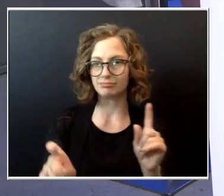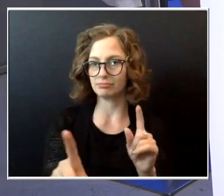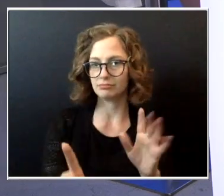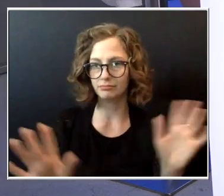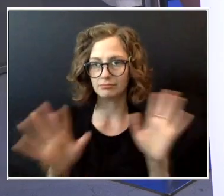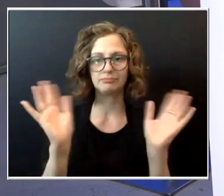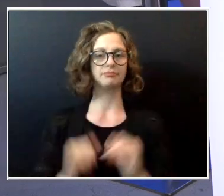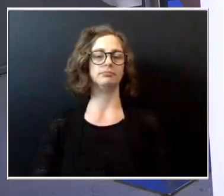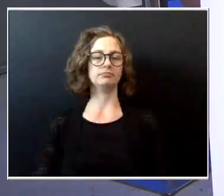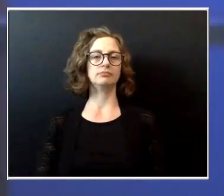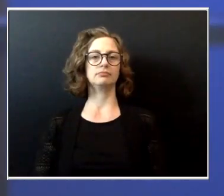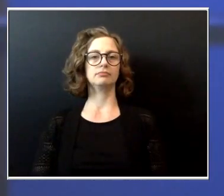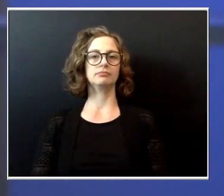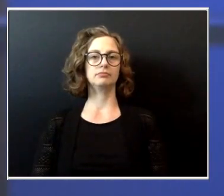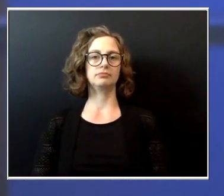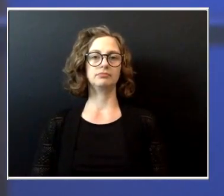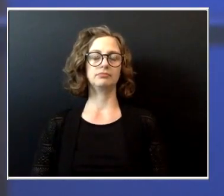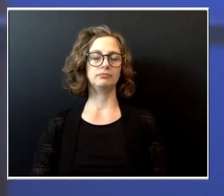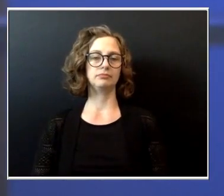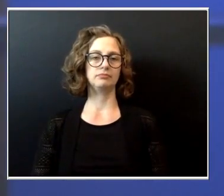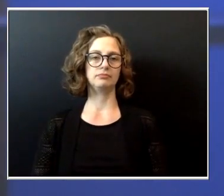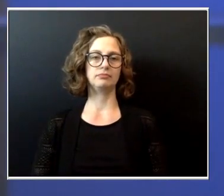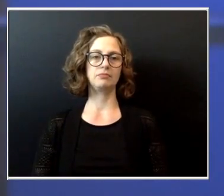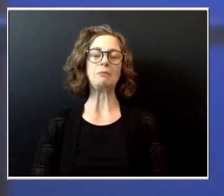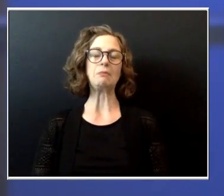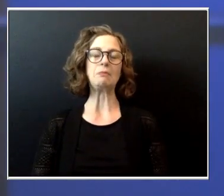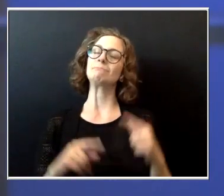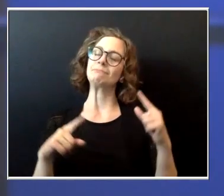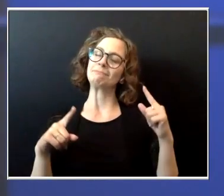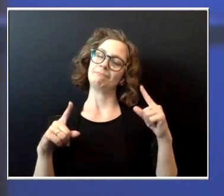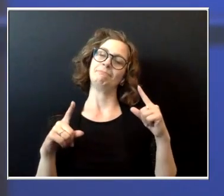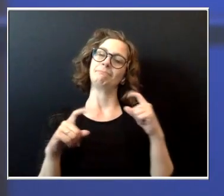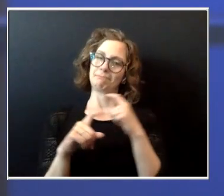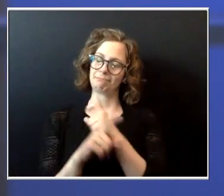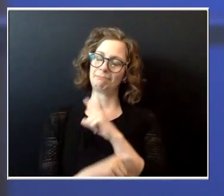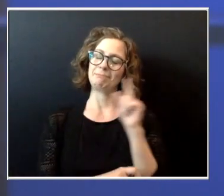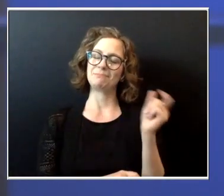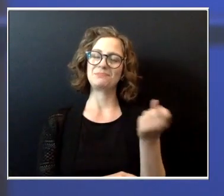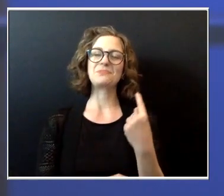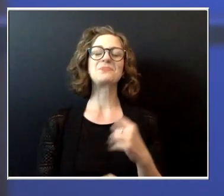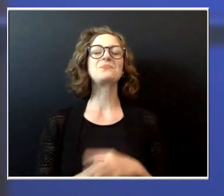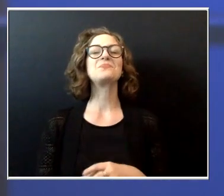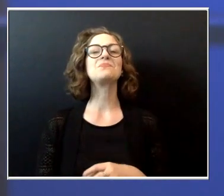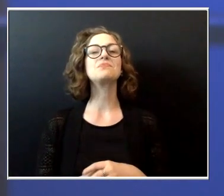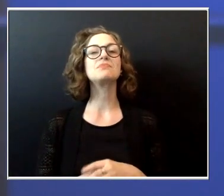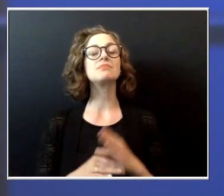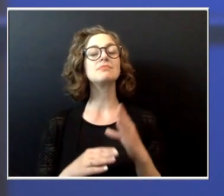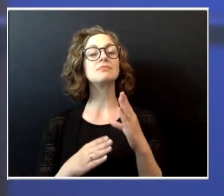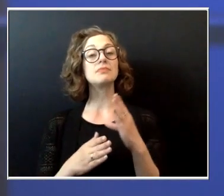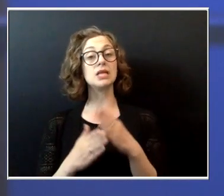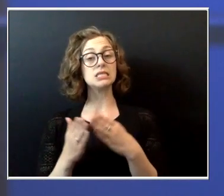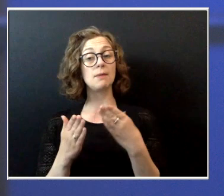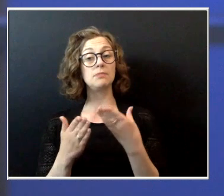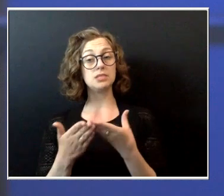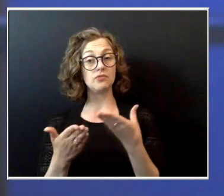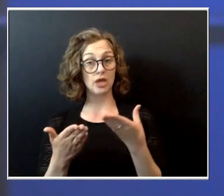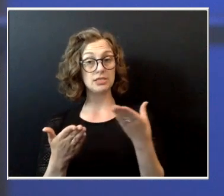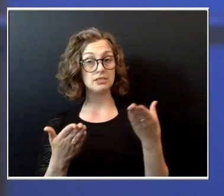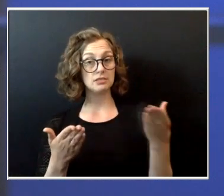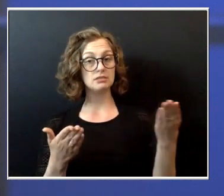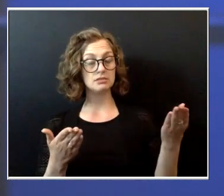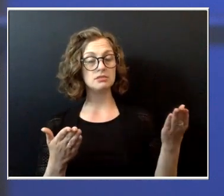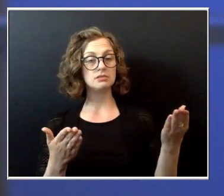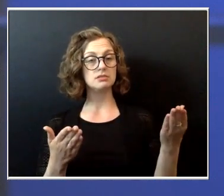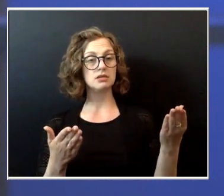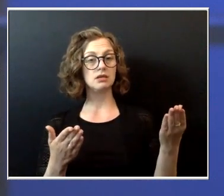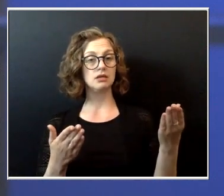Another really, really complicated question. There are devices for a very, very